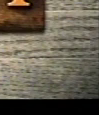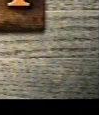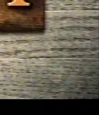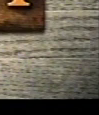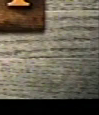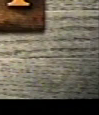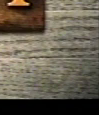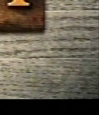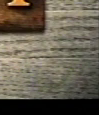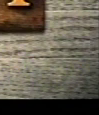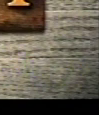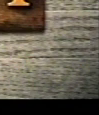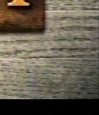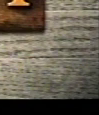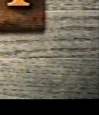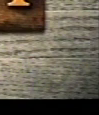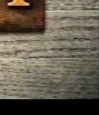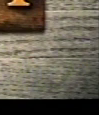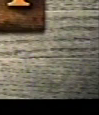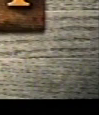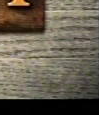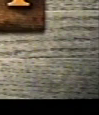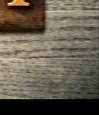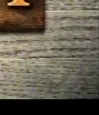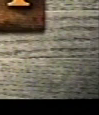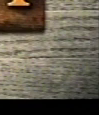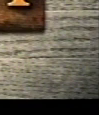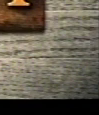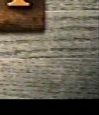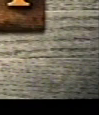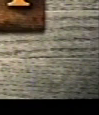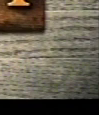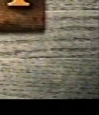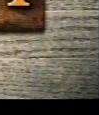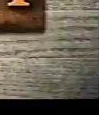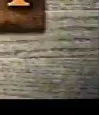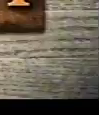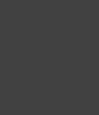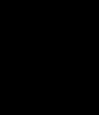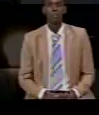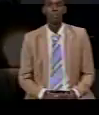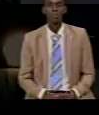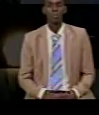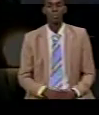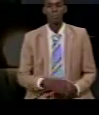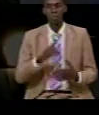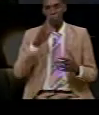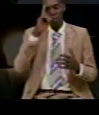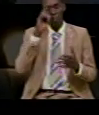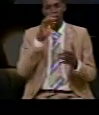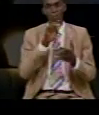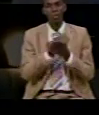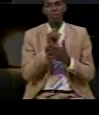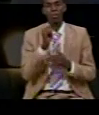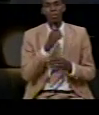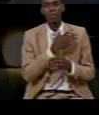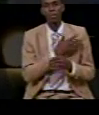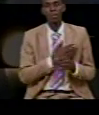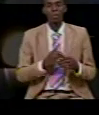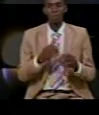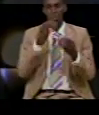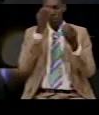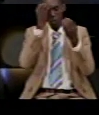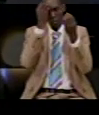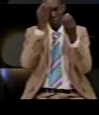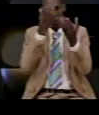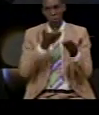respond to my message. Oh, yes, sir. Yes, sir. Yes, sir. I saw in the light of his word, what